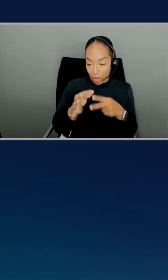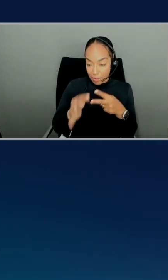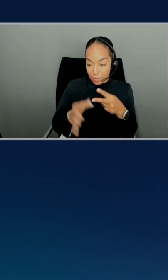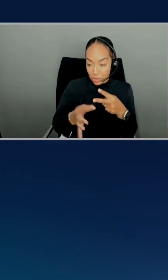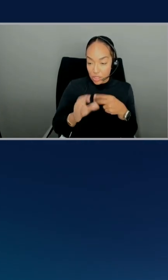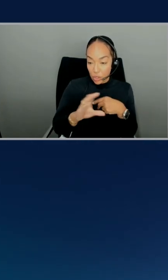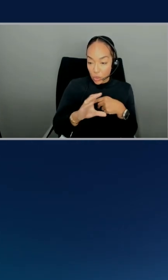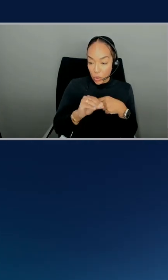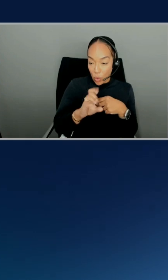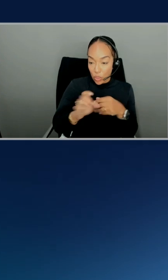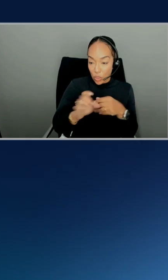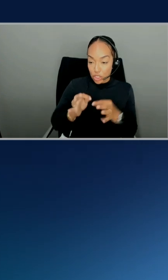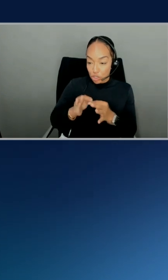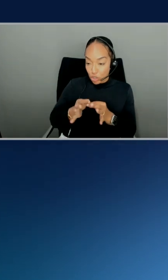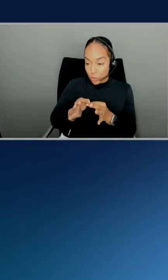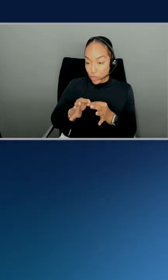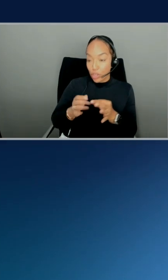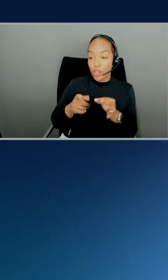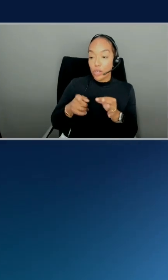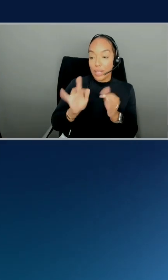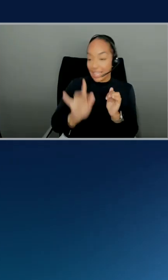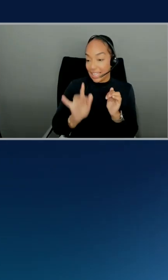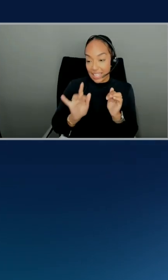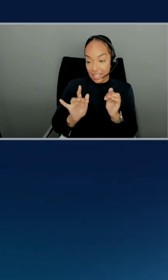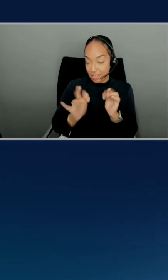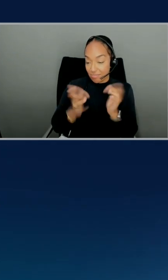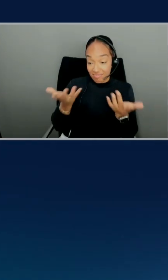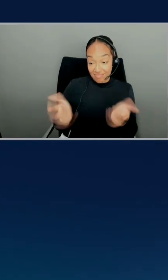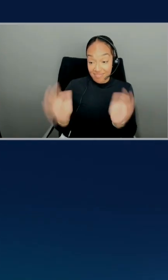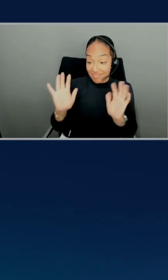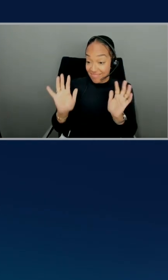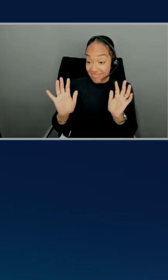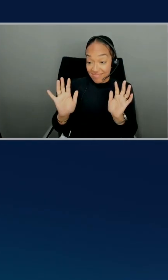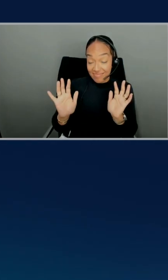just click on. That's right. all you have to do. There you That's go. all you have to do. All right. Alright. Thank you